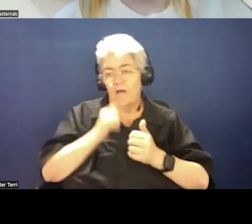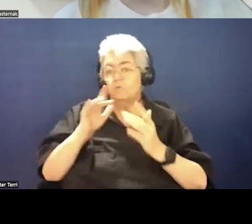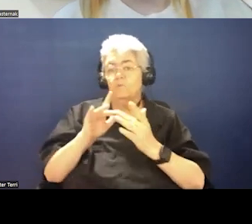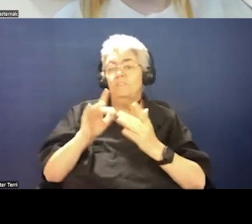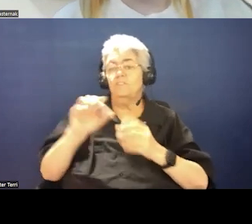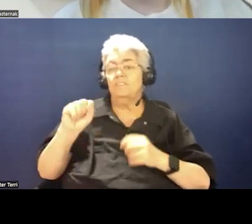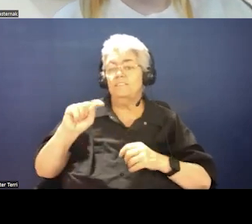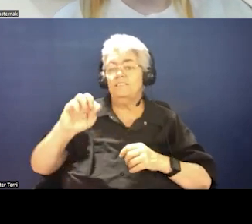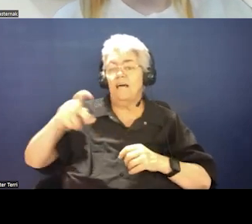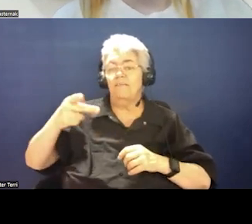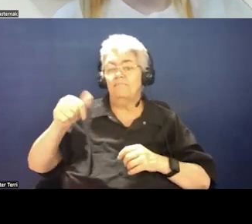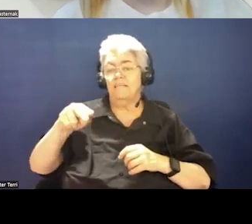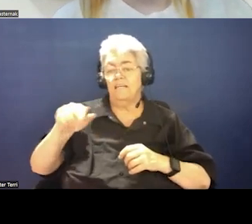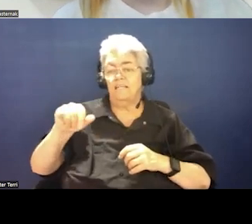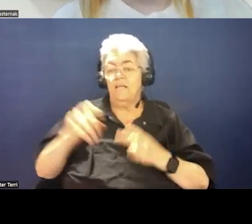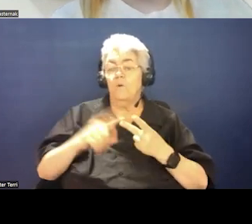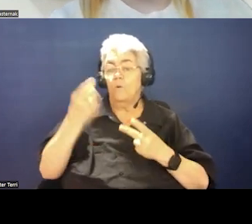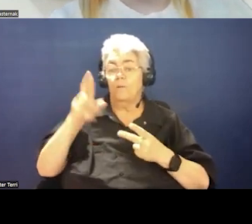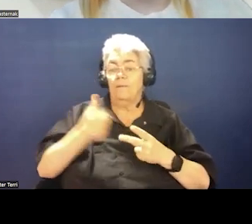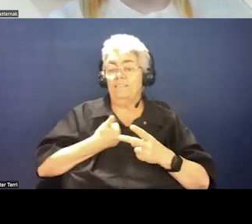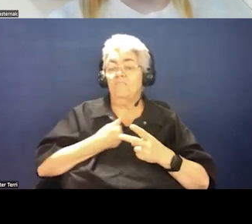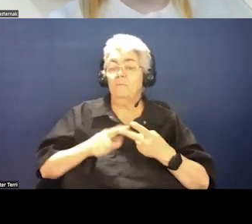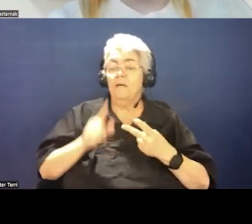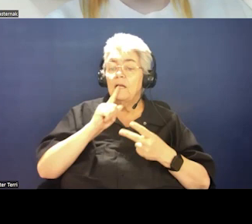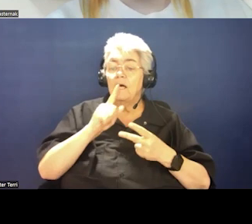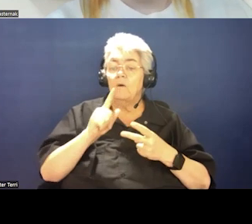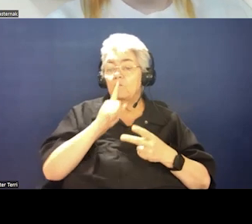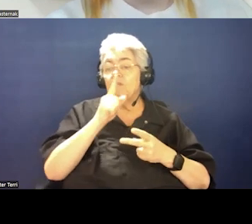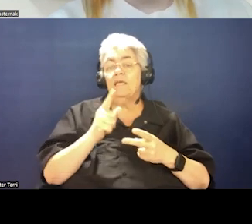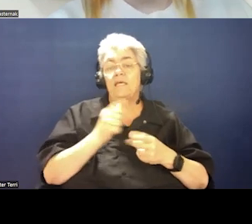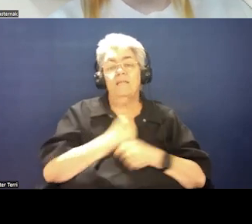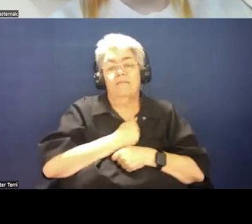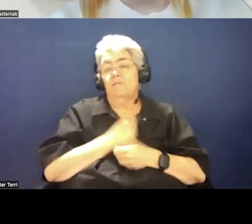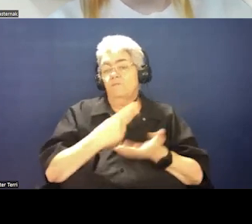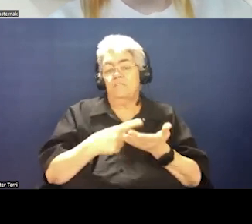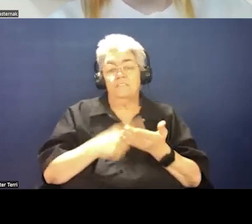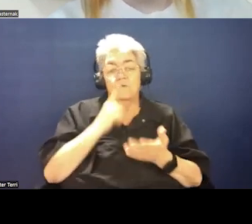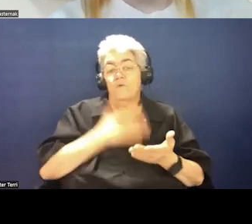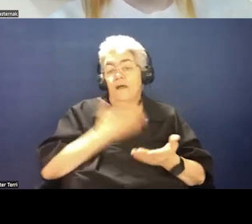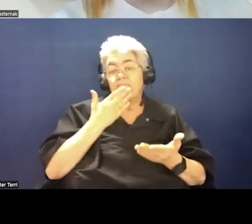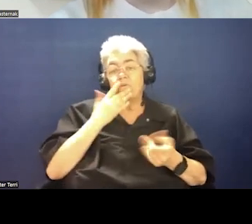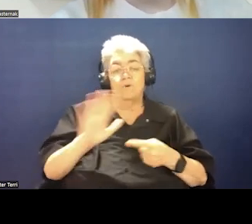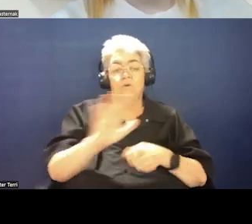myself, but we always love discussing this and really grateful for the work that this community does.